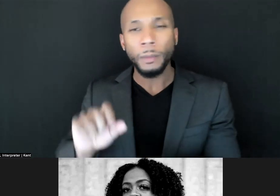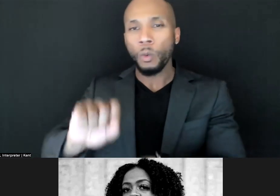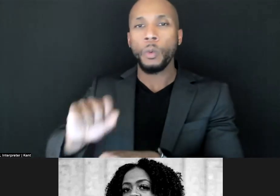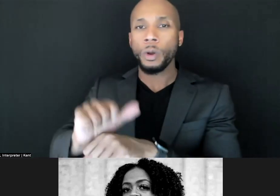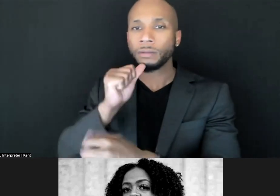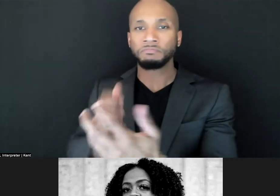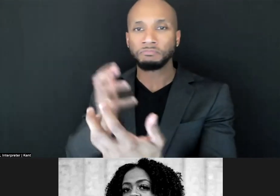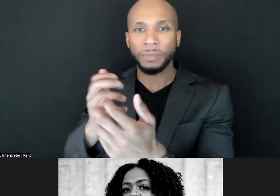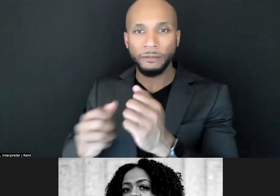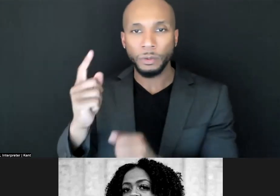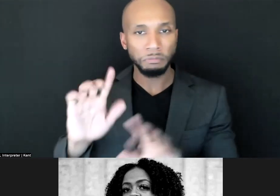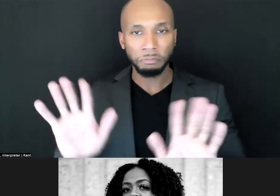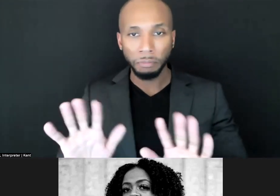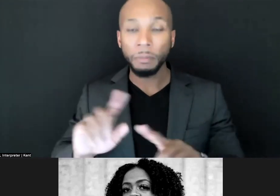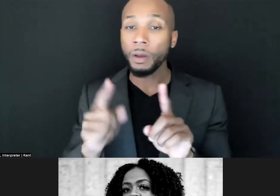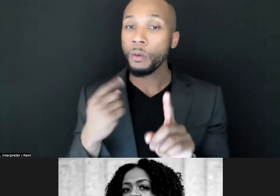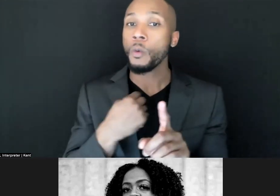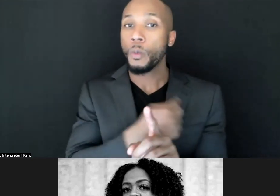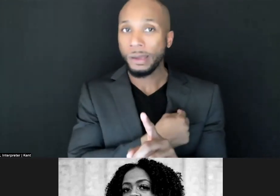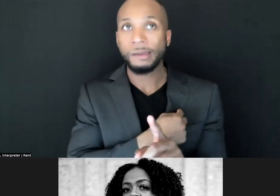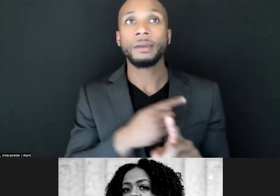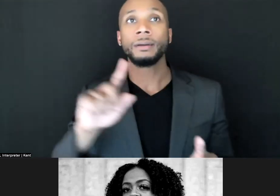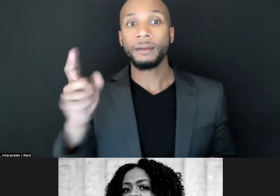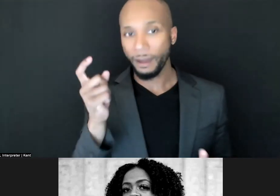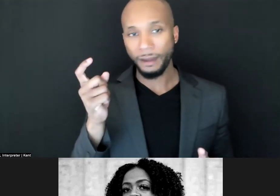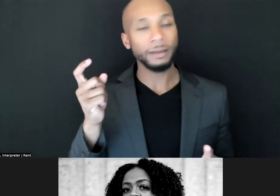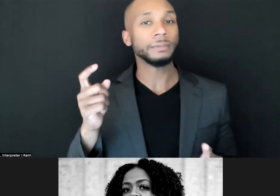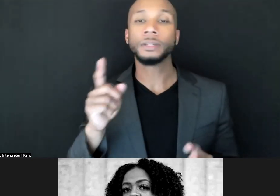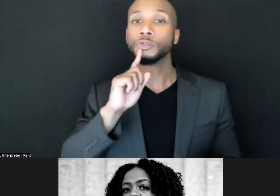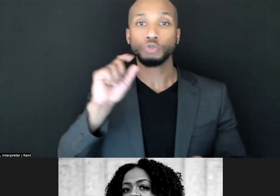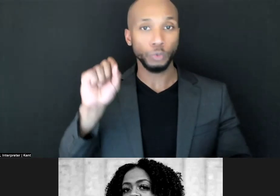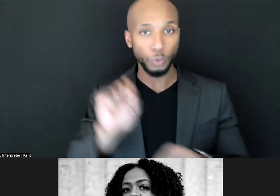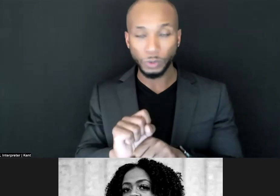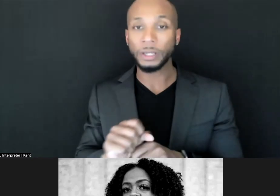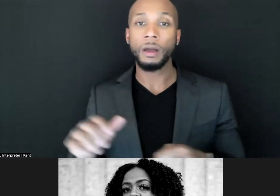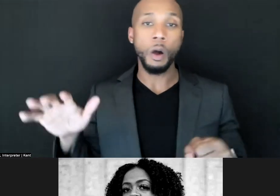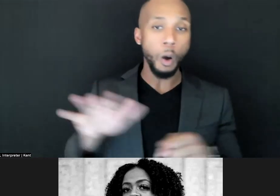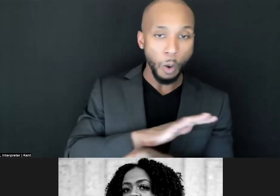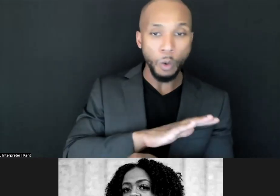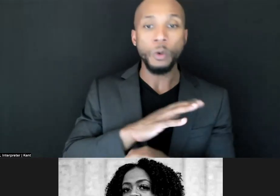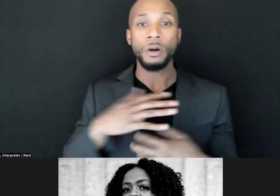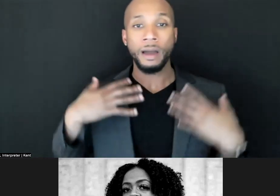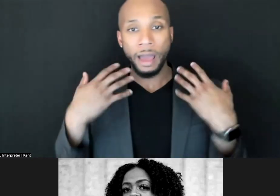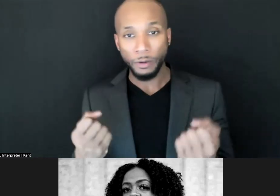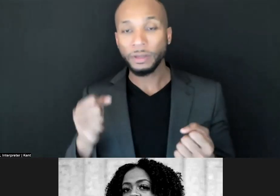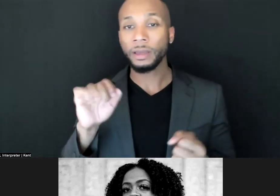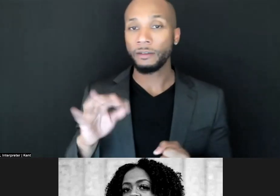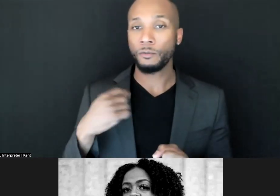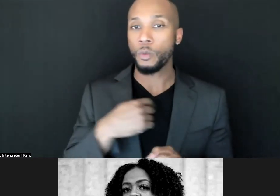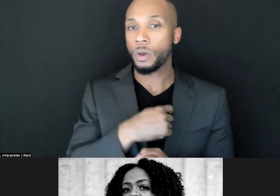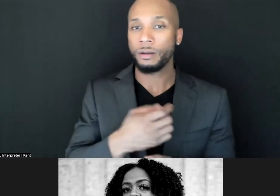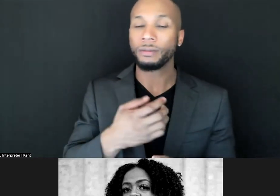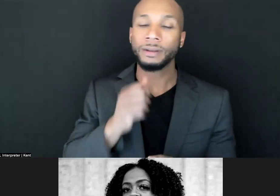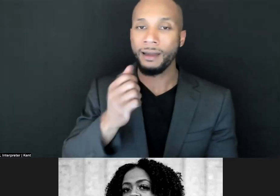everyone, but we can't be truly whole and healthy if we're not economically